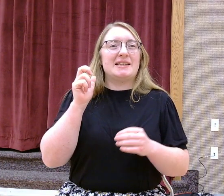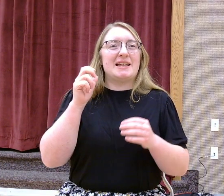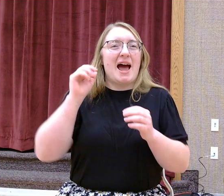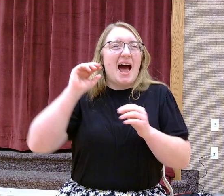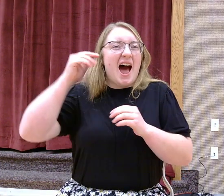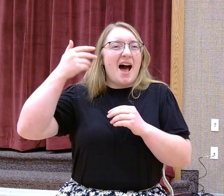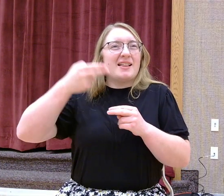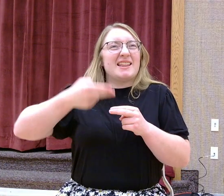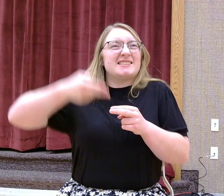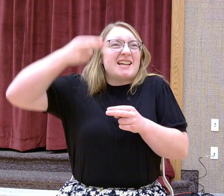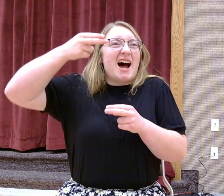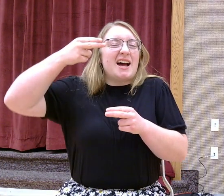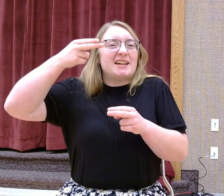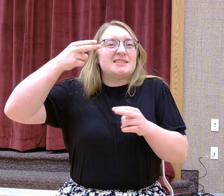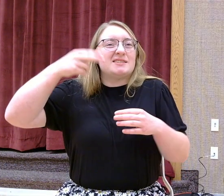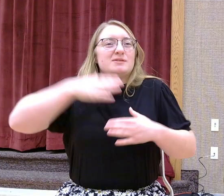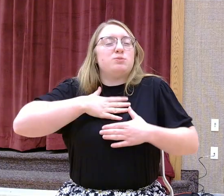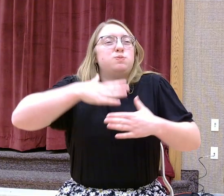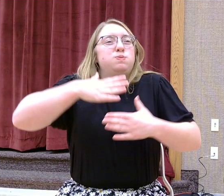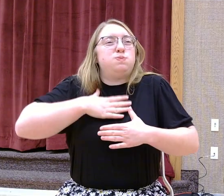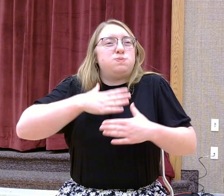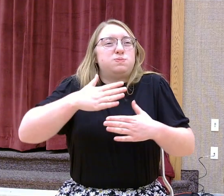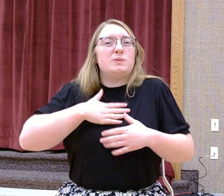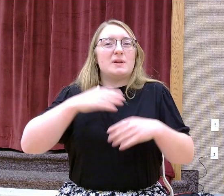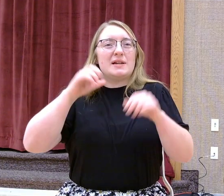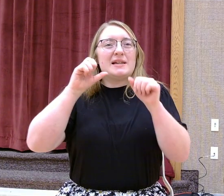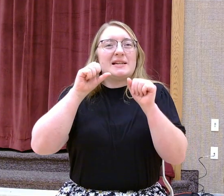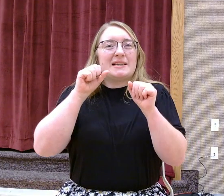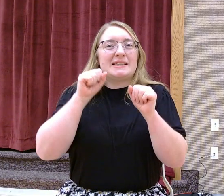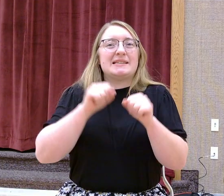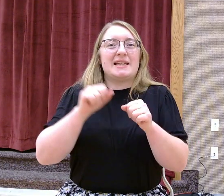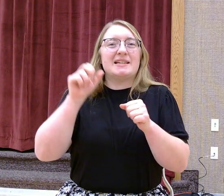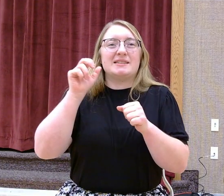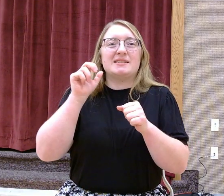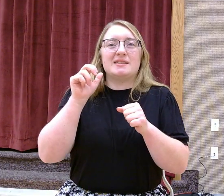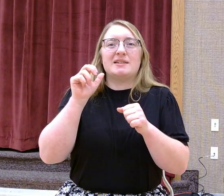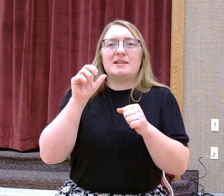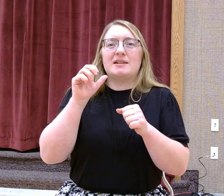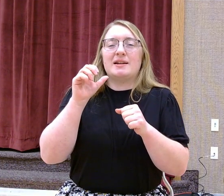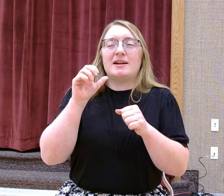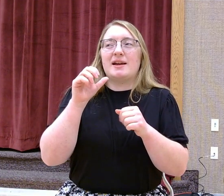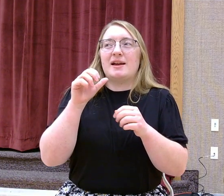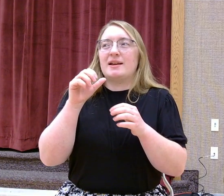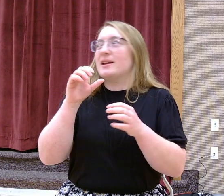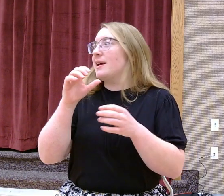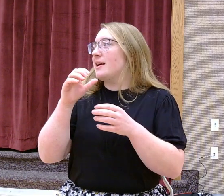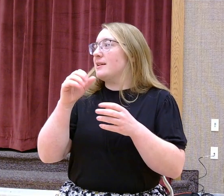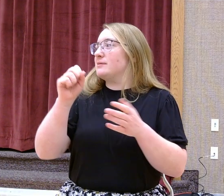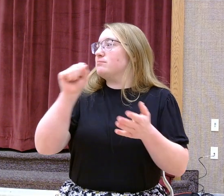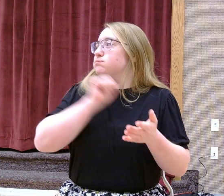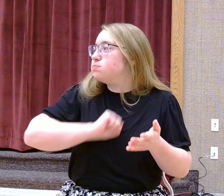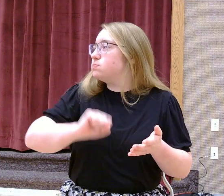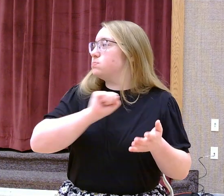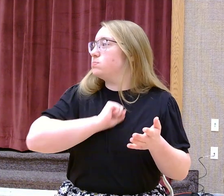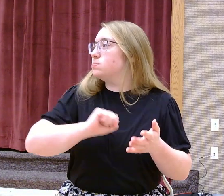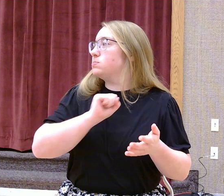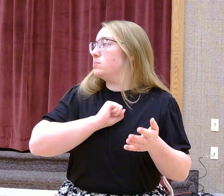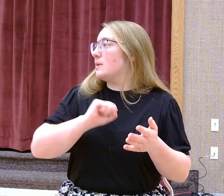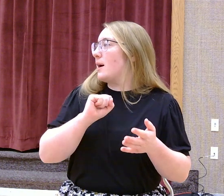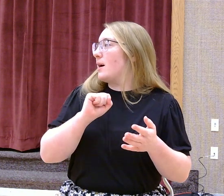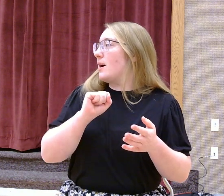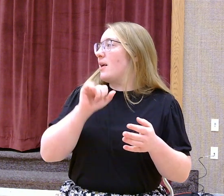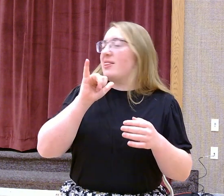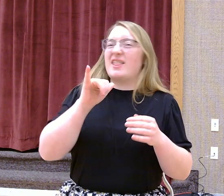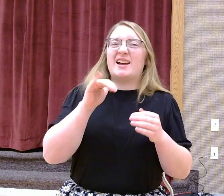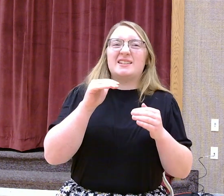he, that's an obstruction. You hear that in croup kids. You've probably heard of a croup kid before when they're coughing real bad. That's that upper